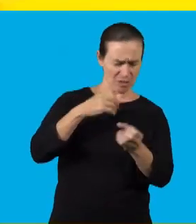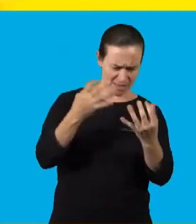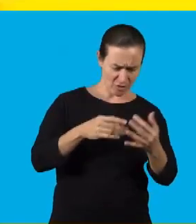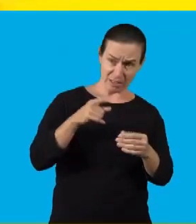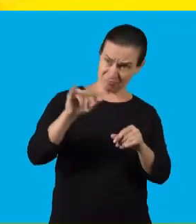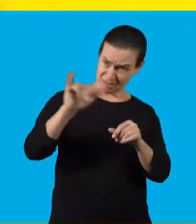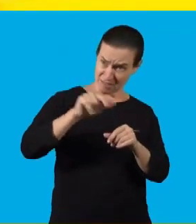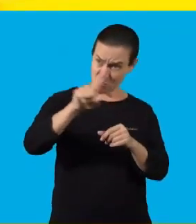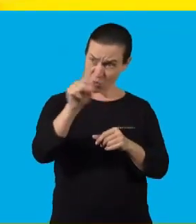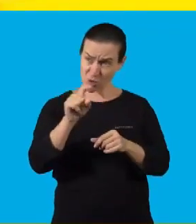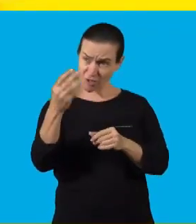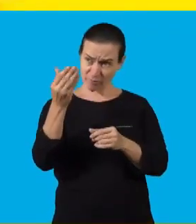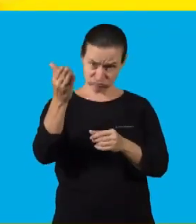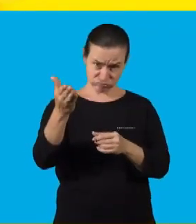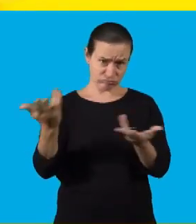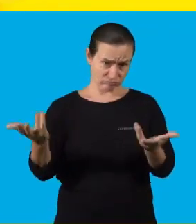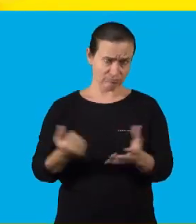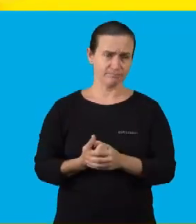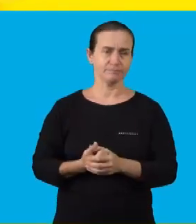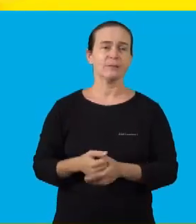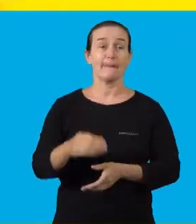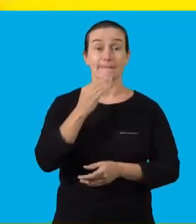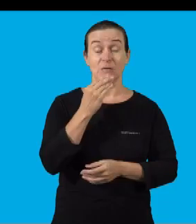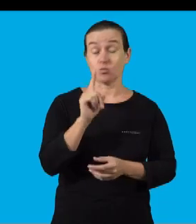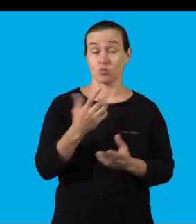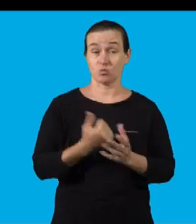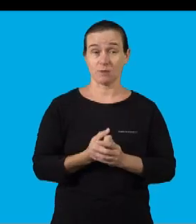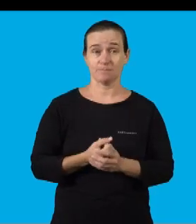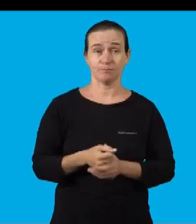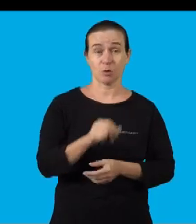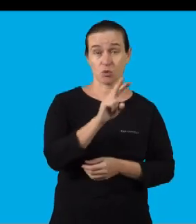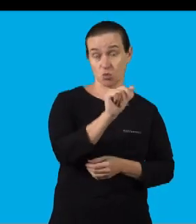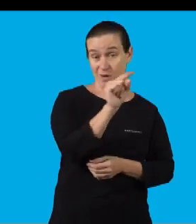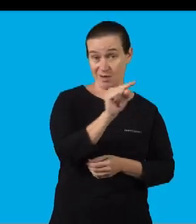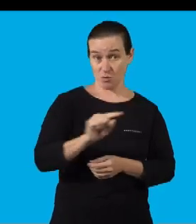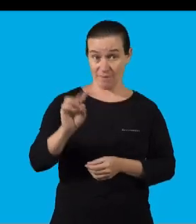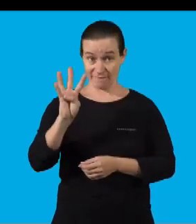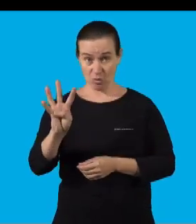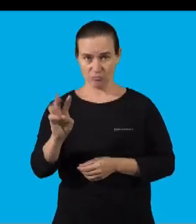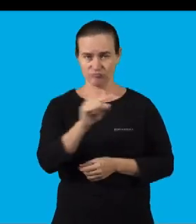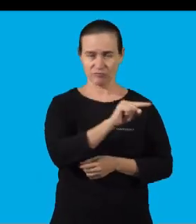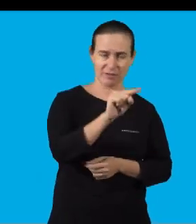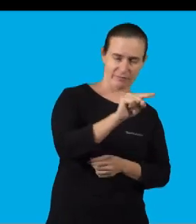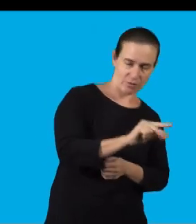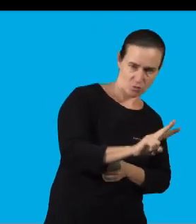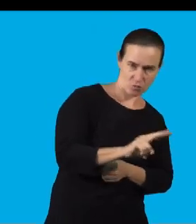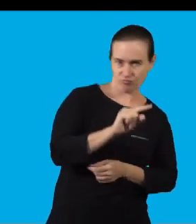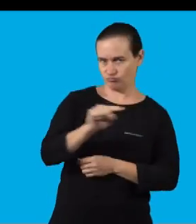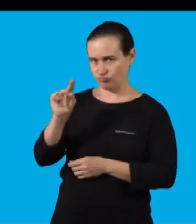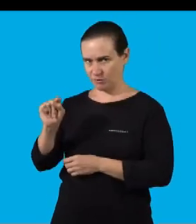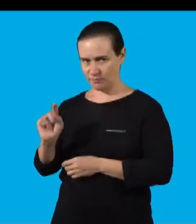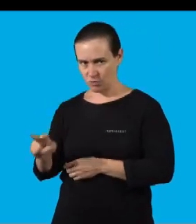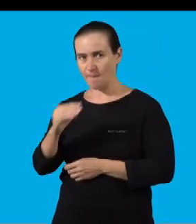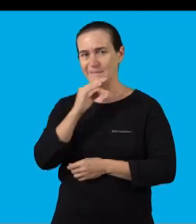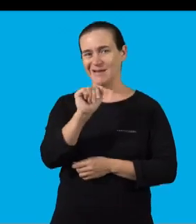what we were given. That's how we will know that we are correct. So we know that 2a is equals to 4. If we divide both sides by